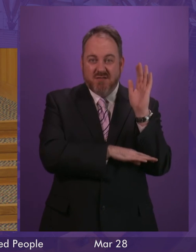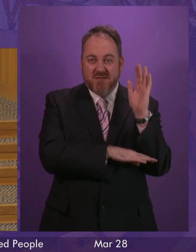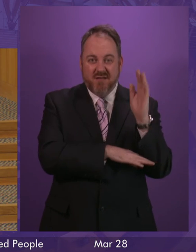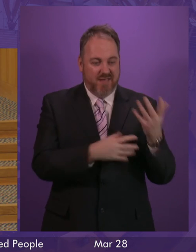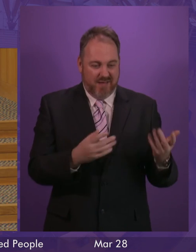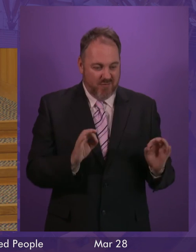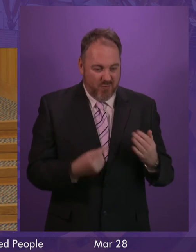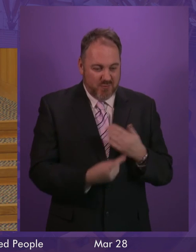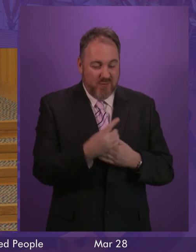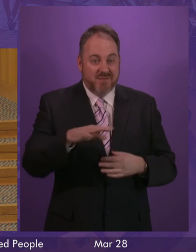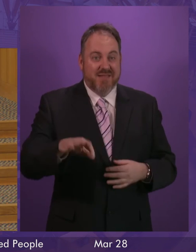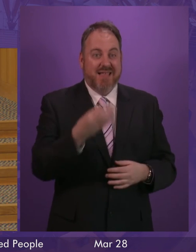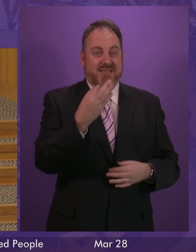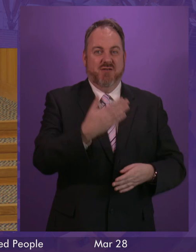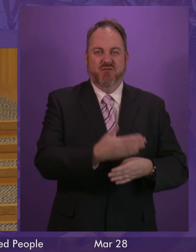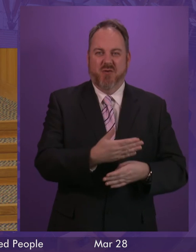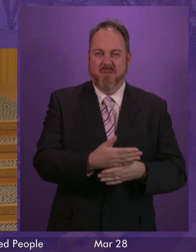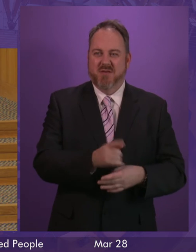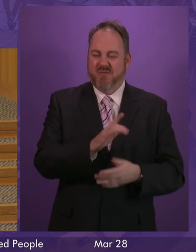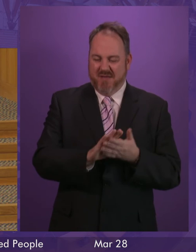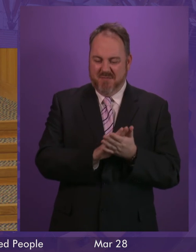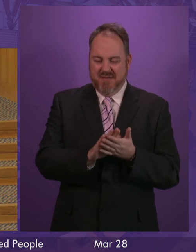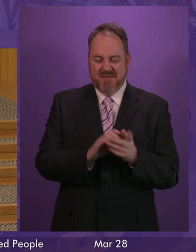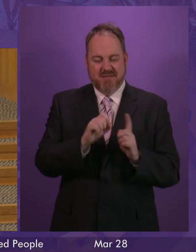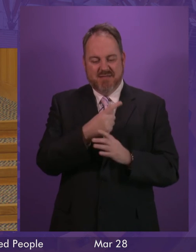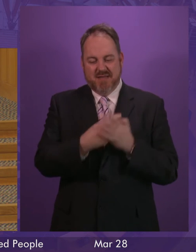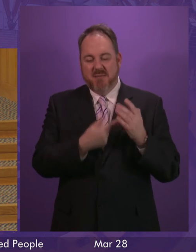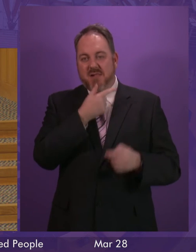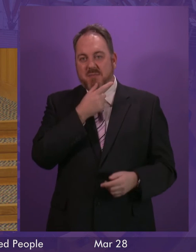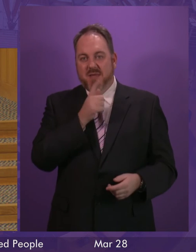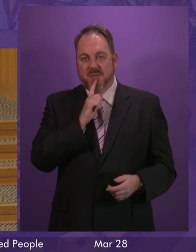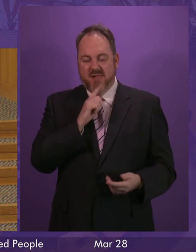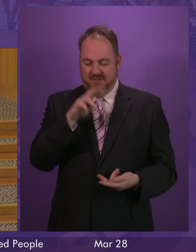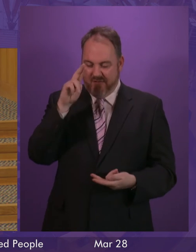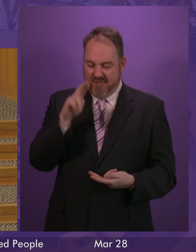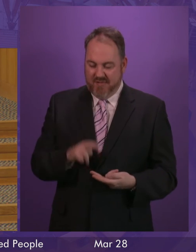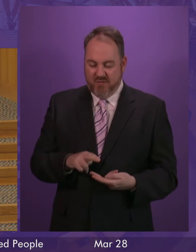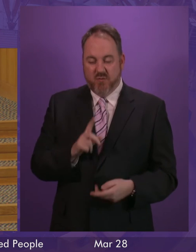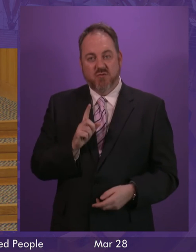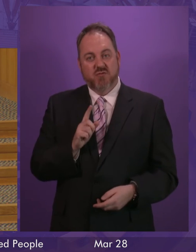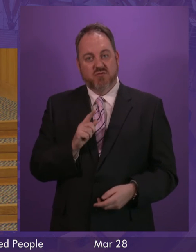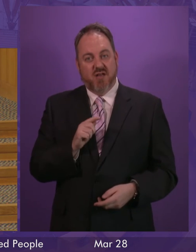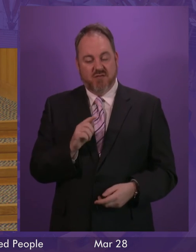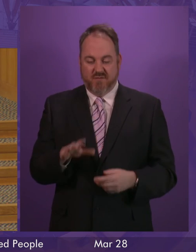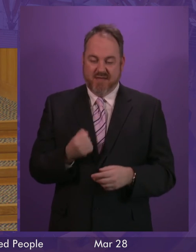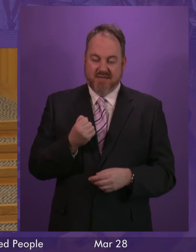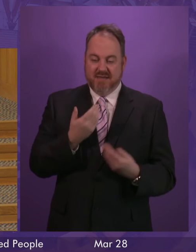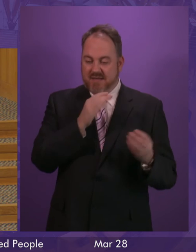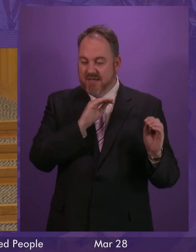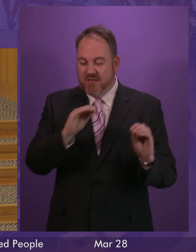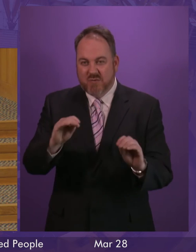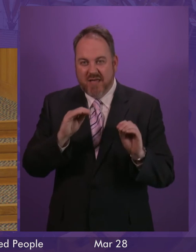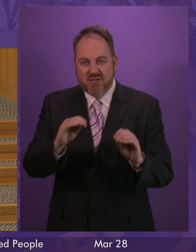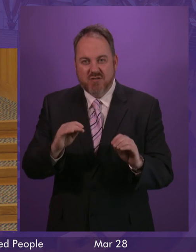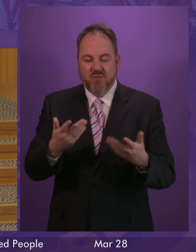that job. indeed the report states that disabled people were less likely to be involved in an education course or receiving some